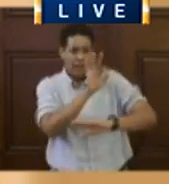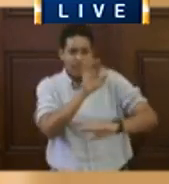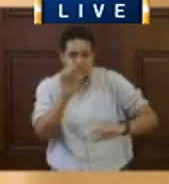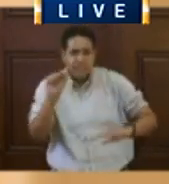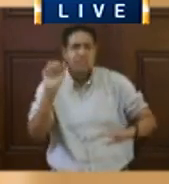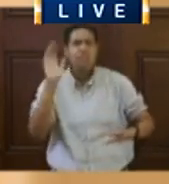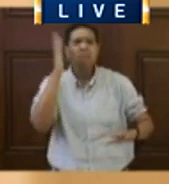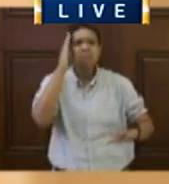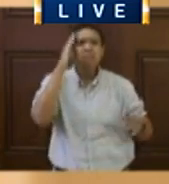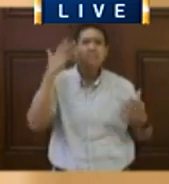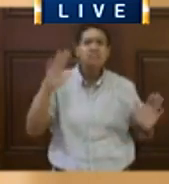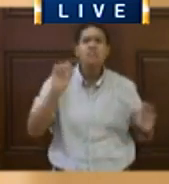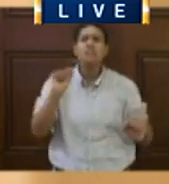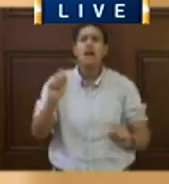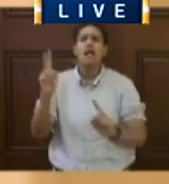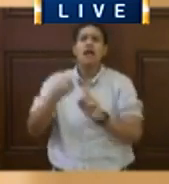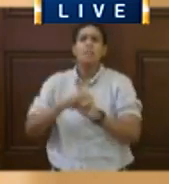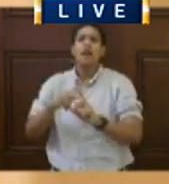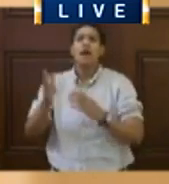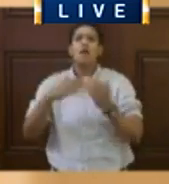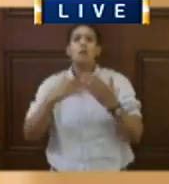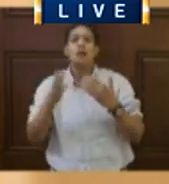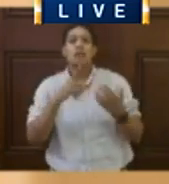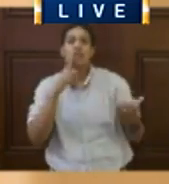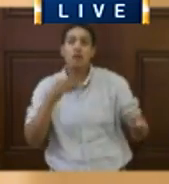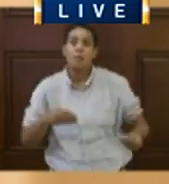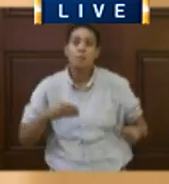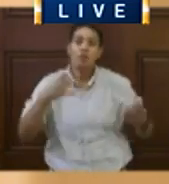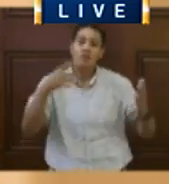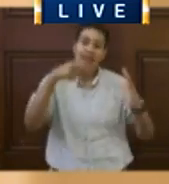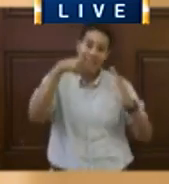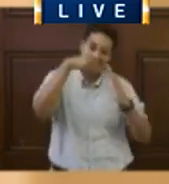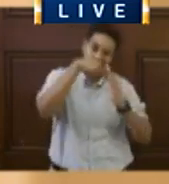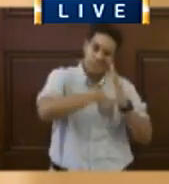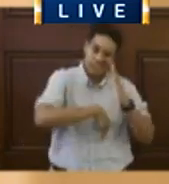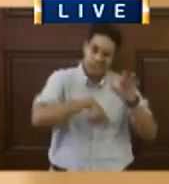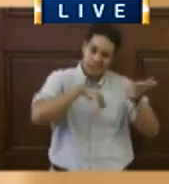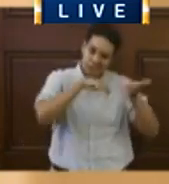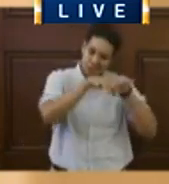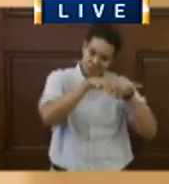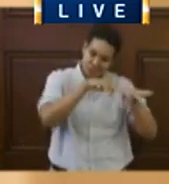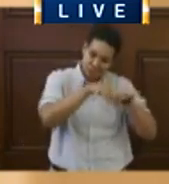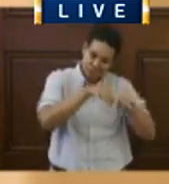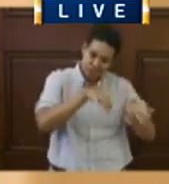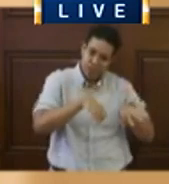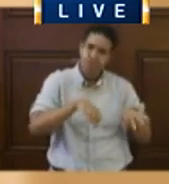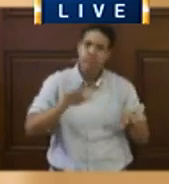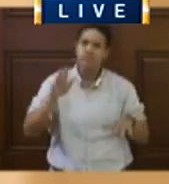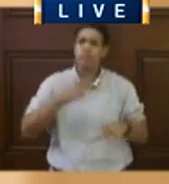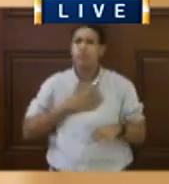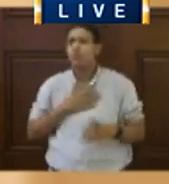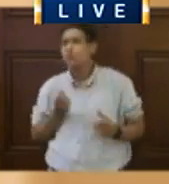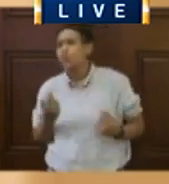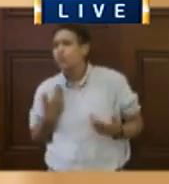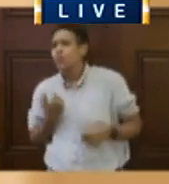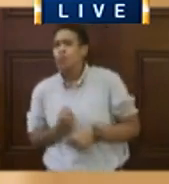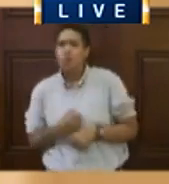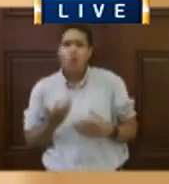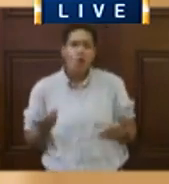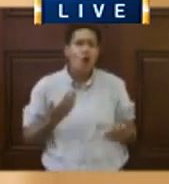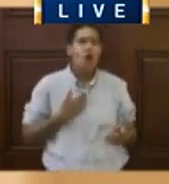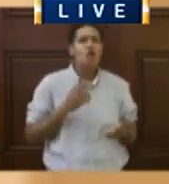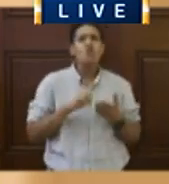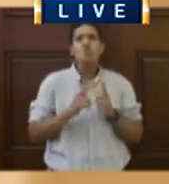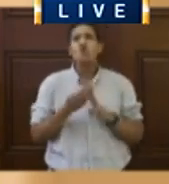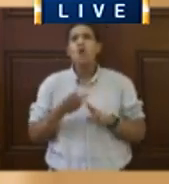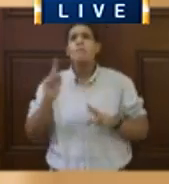make an application where they provide details on their trade, on their stall number, where they operate